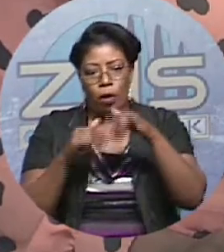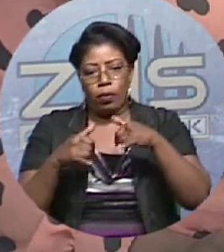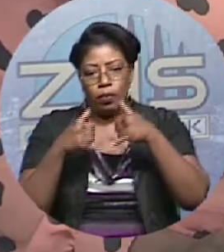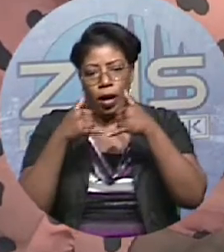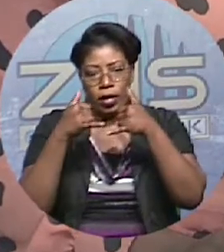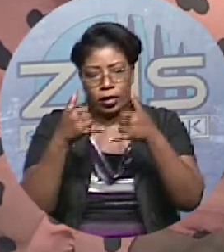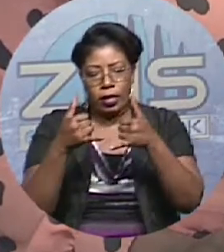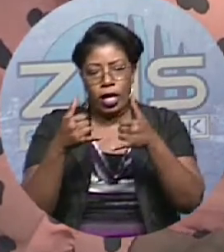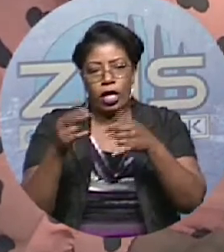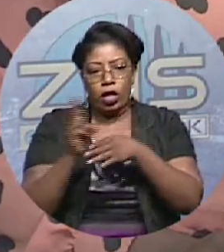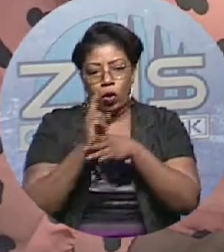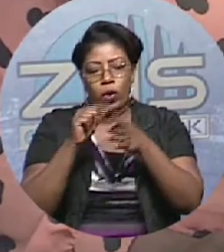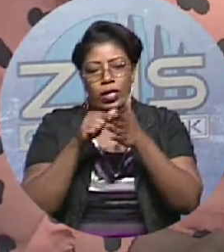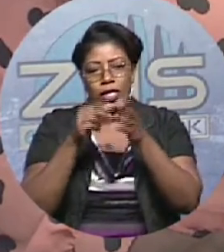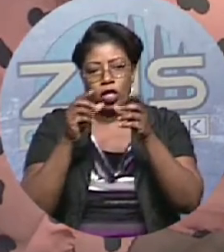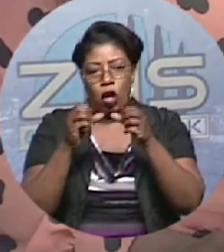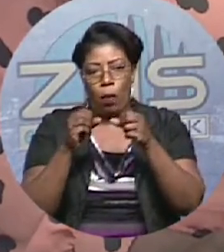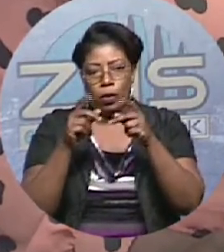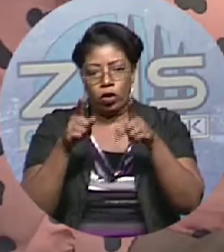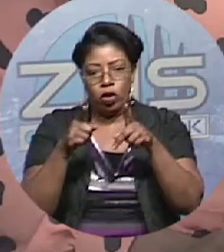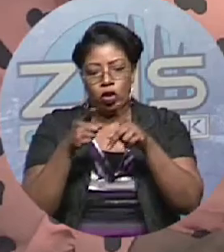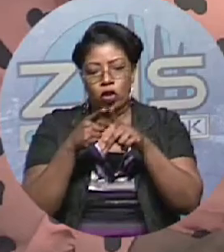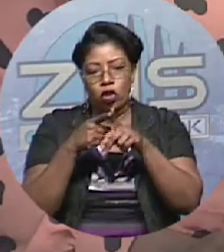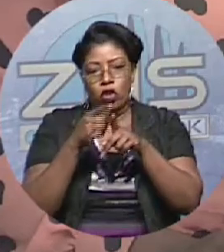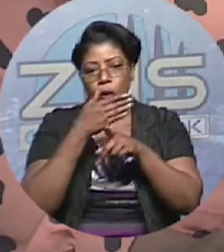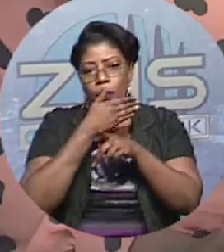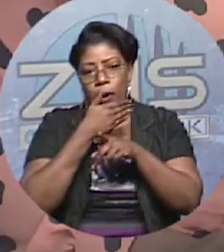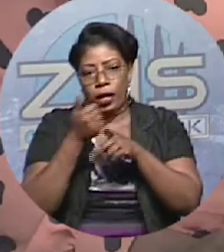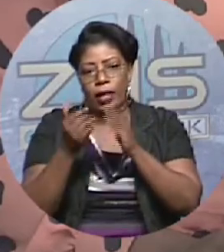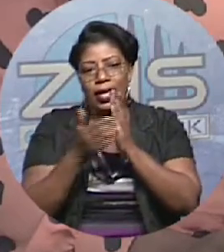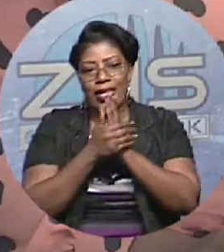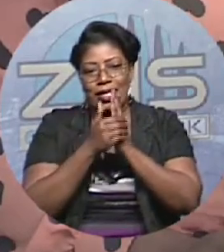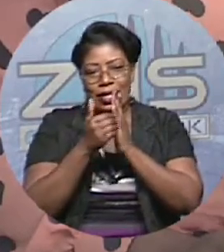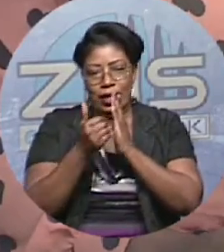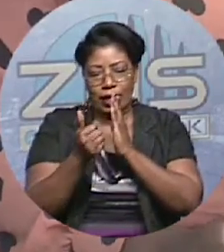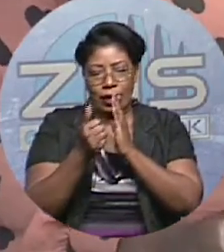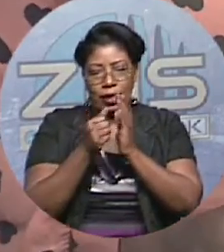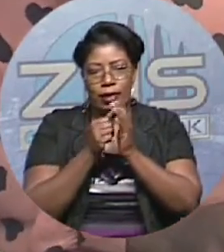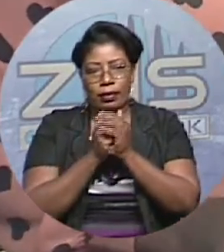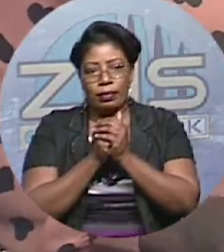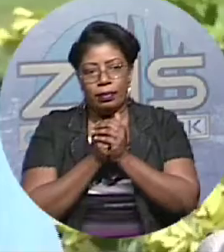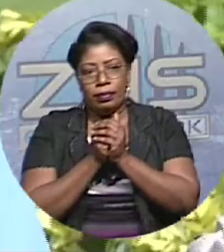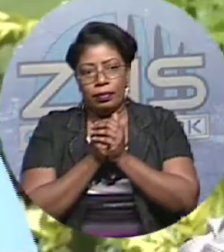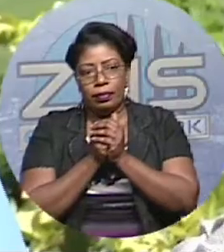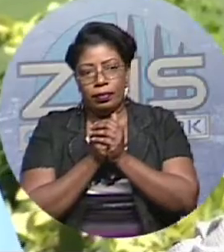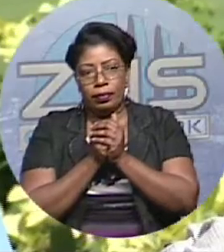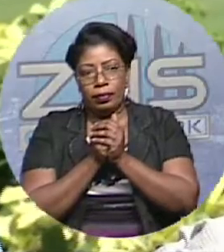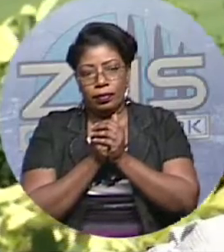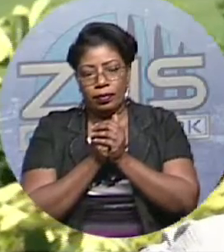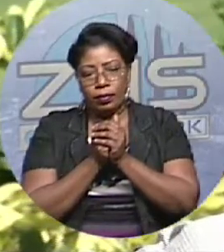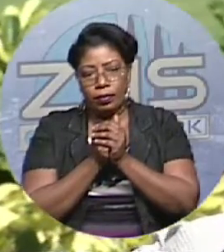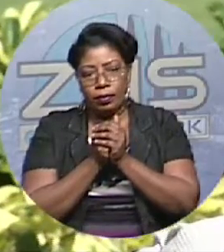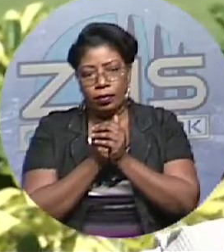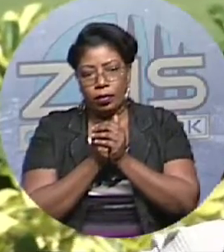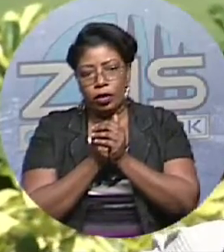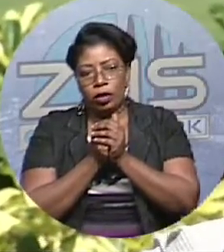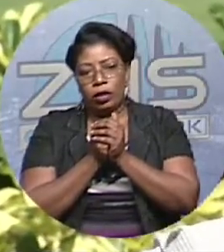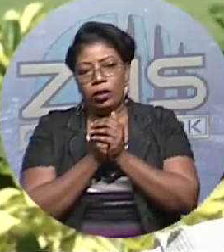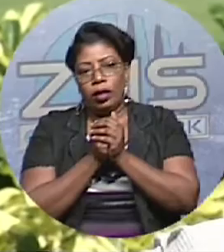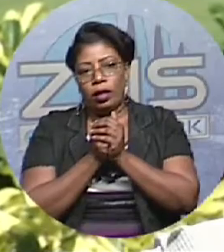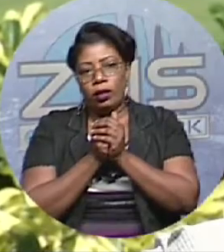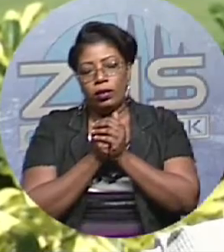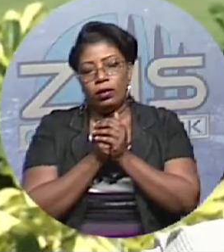also use the opportunity to sharpen their skills ahead of the Senior National Golf Championships. To involve the family